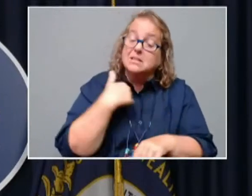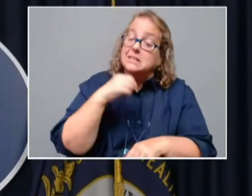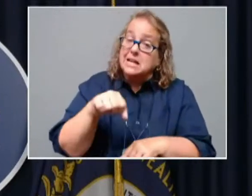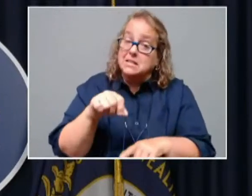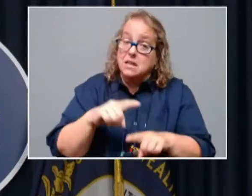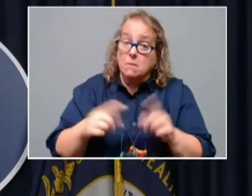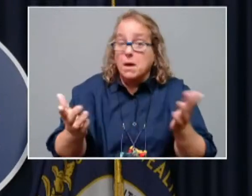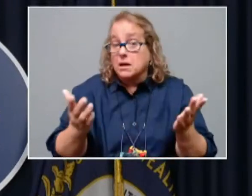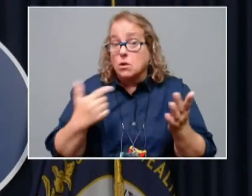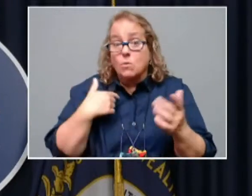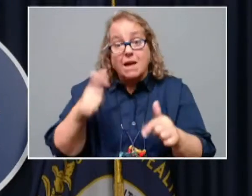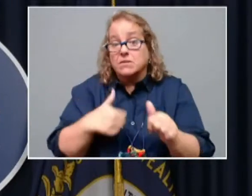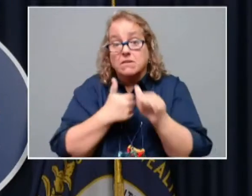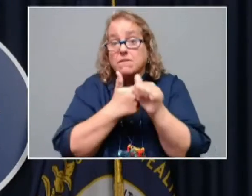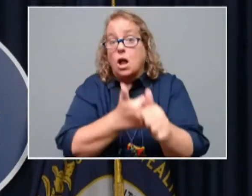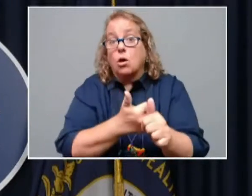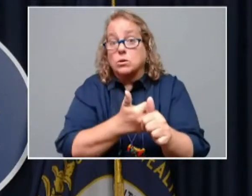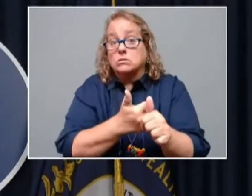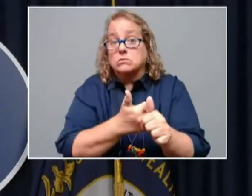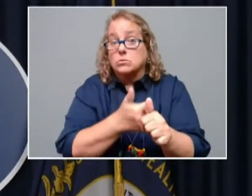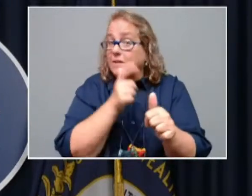it. James Pilcher from WKRC.